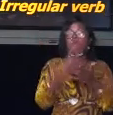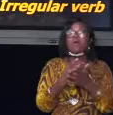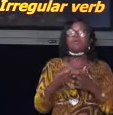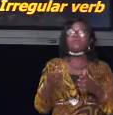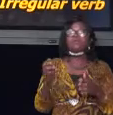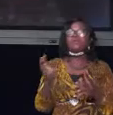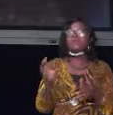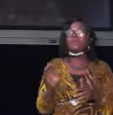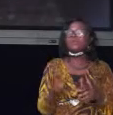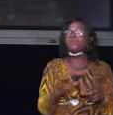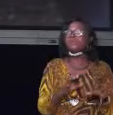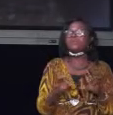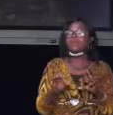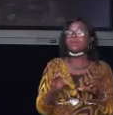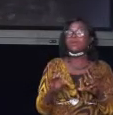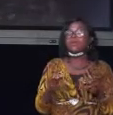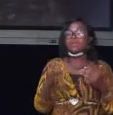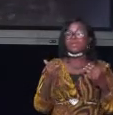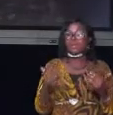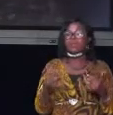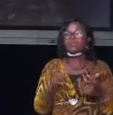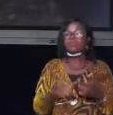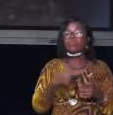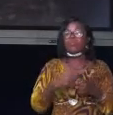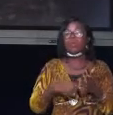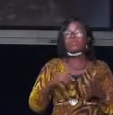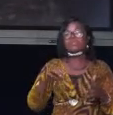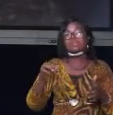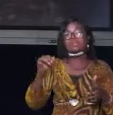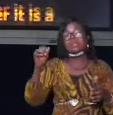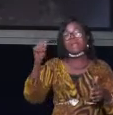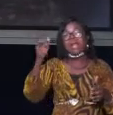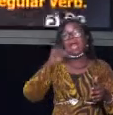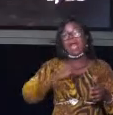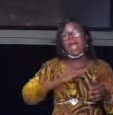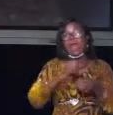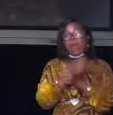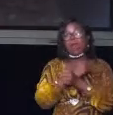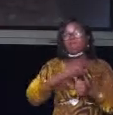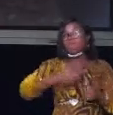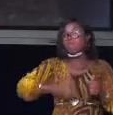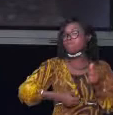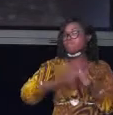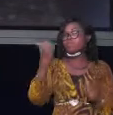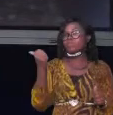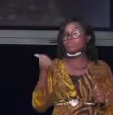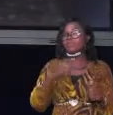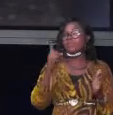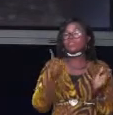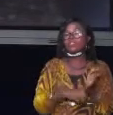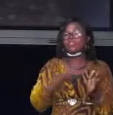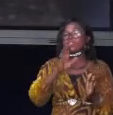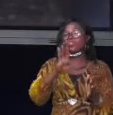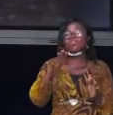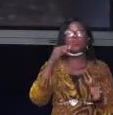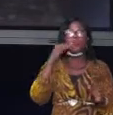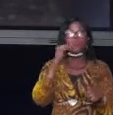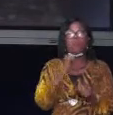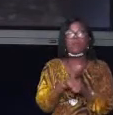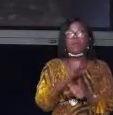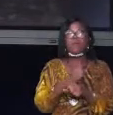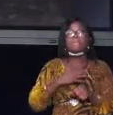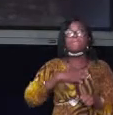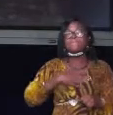done. Now to what Auntie Fumi loves most. It is homework time. This is your